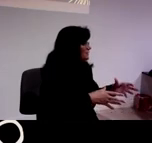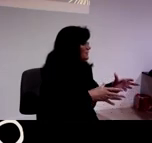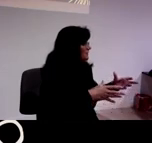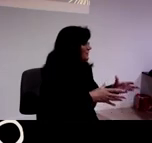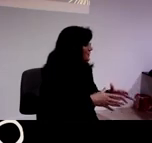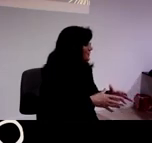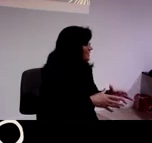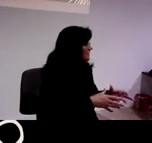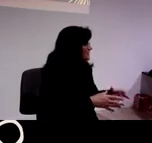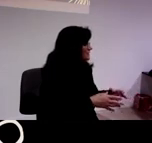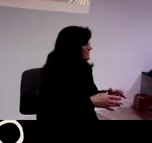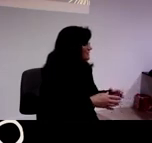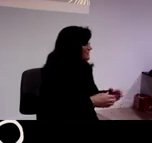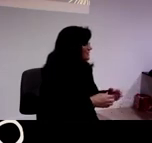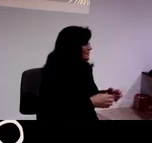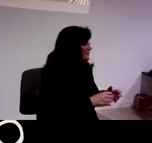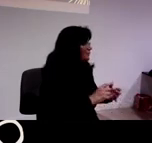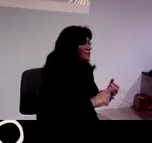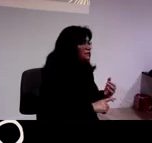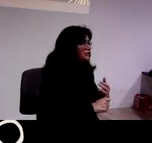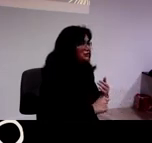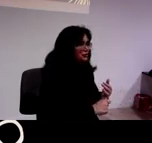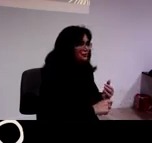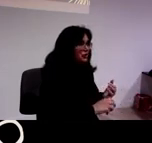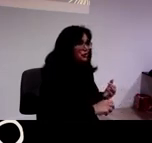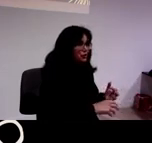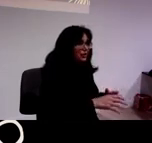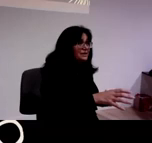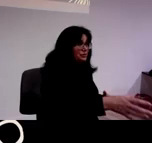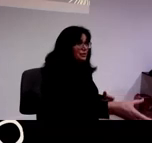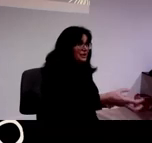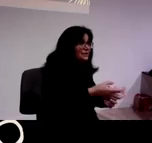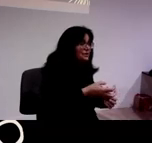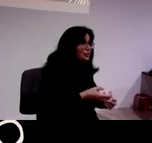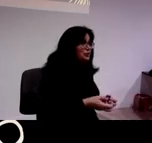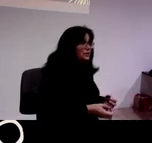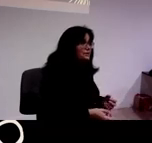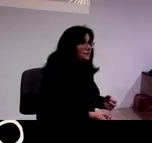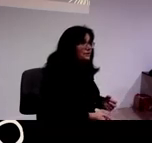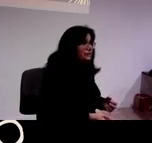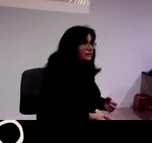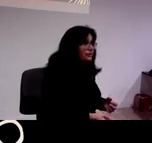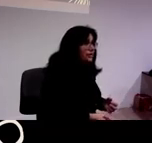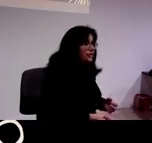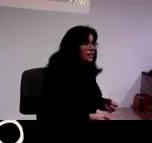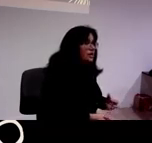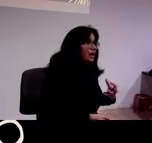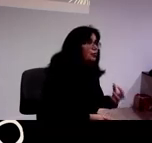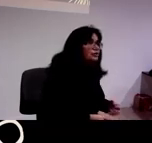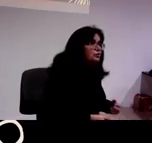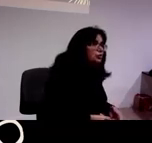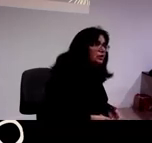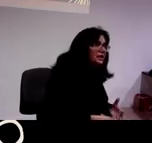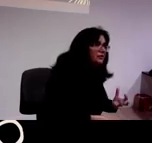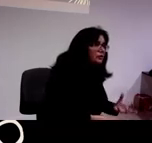water are there, but the fish don't die, so you only take them when you need them.